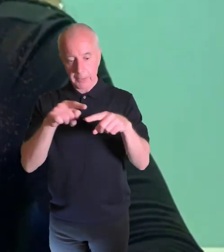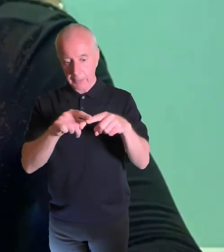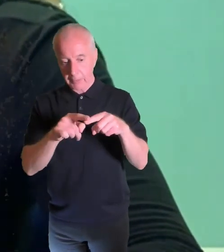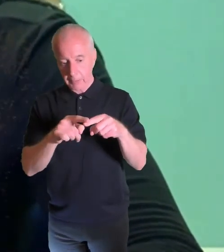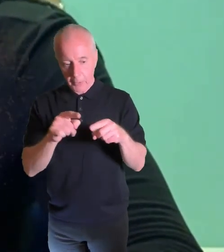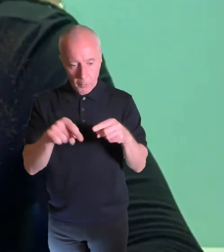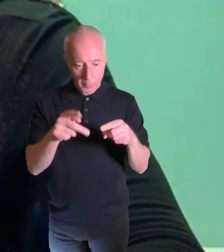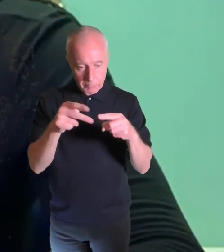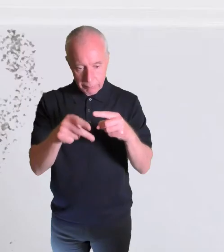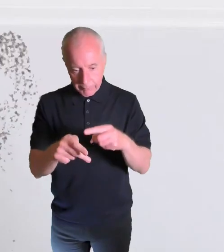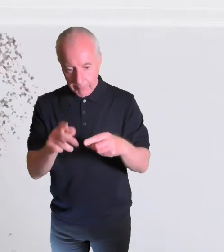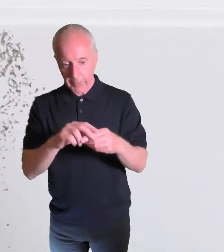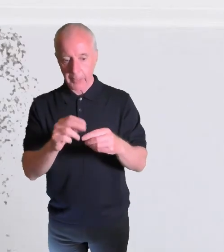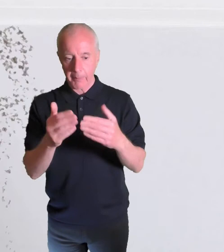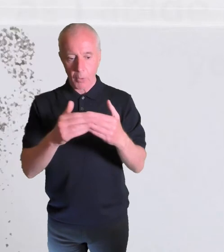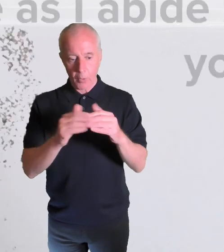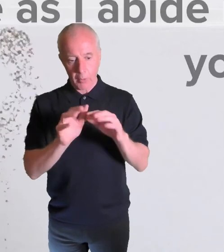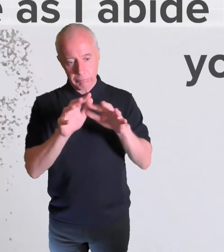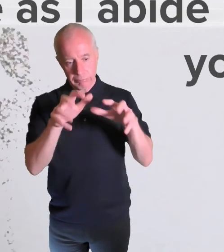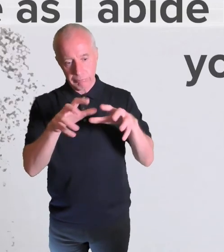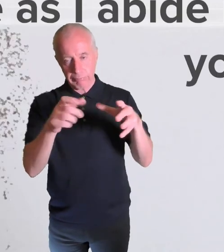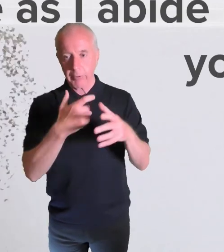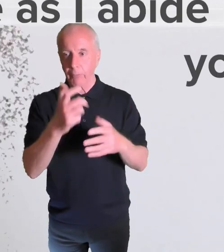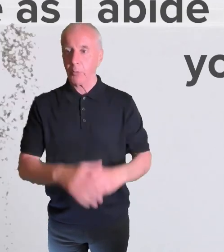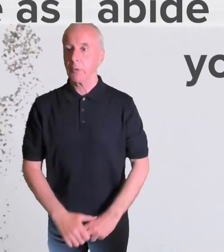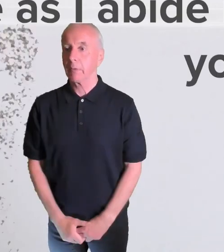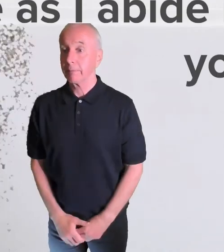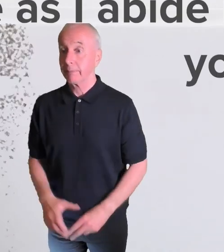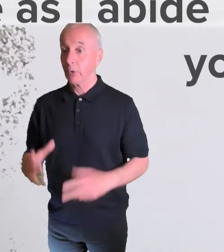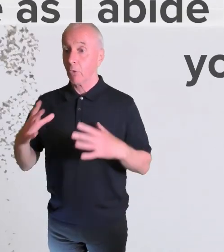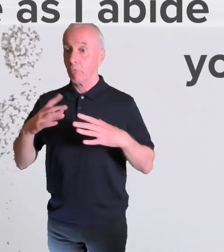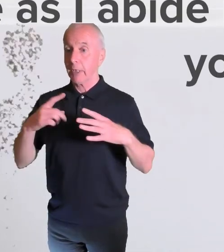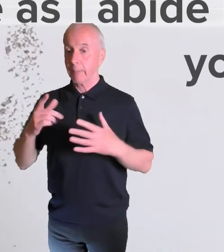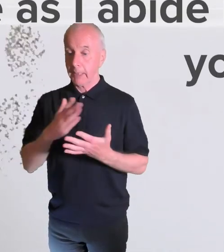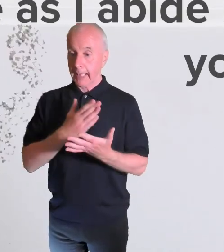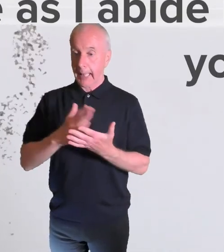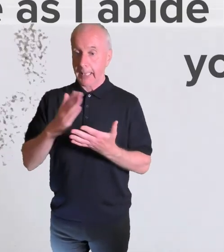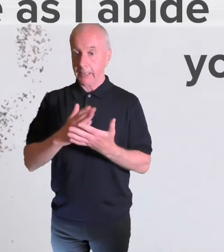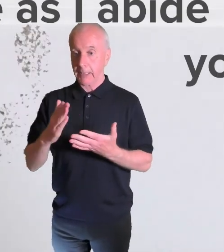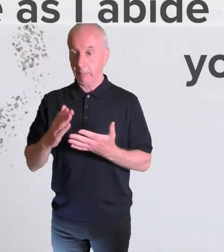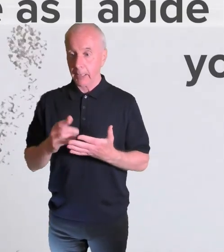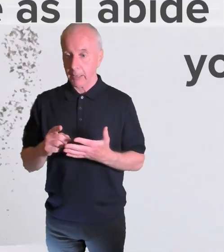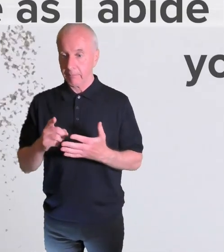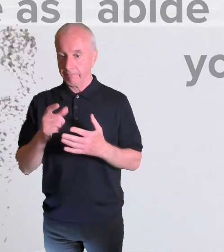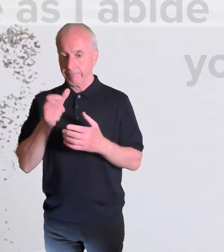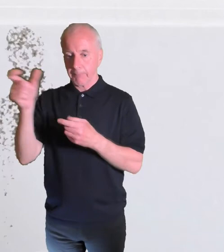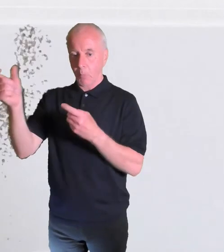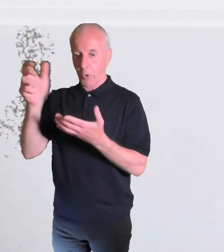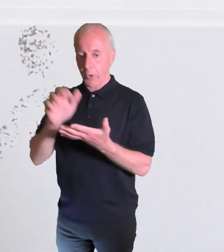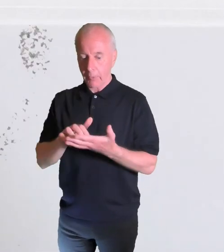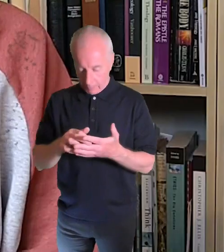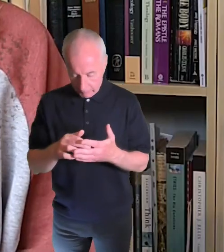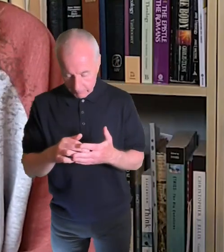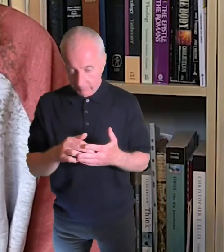make it bear more fruit." You have already been cleansed by the word that I have spoken to you. Abide in me as I abide in